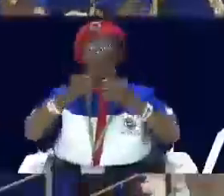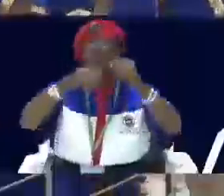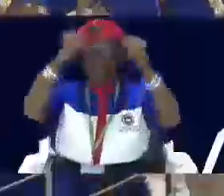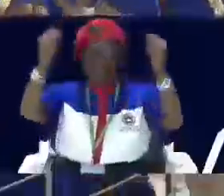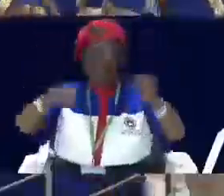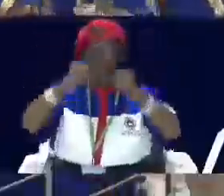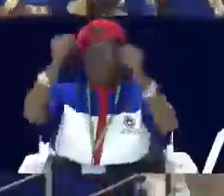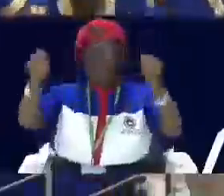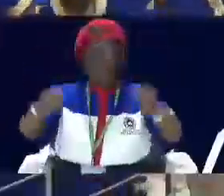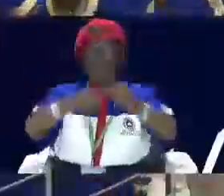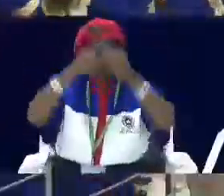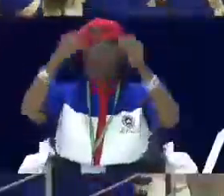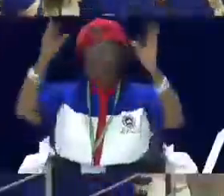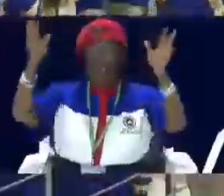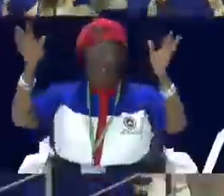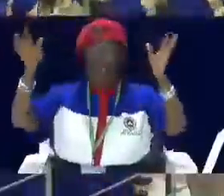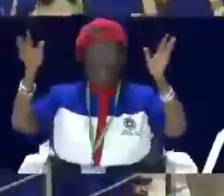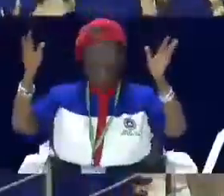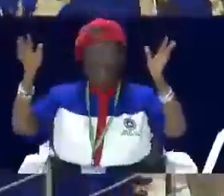hallelujah.